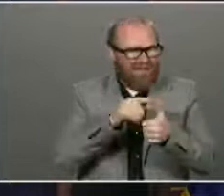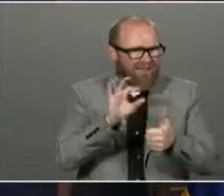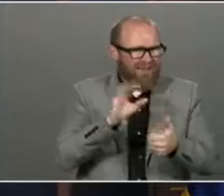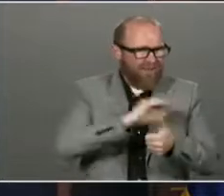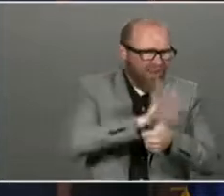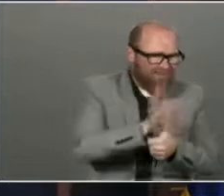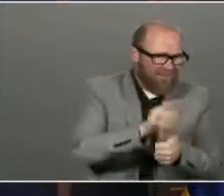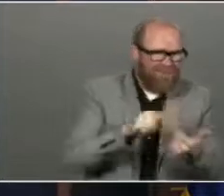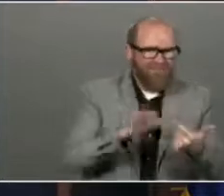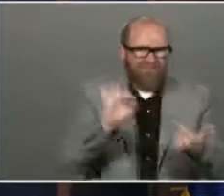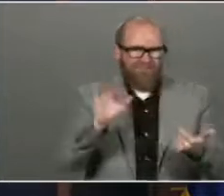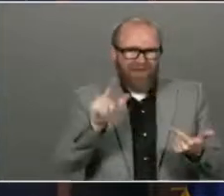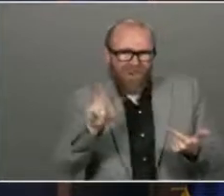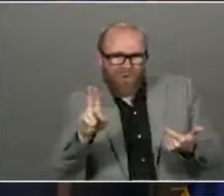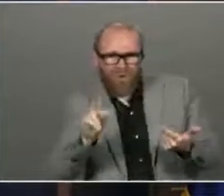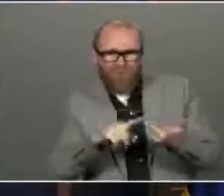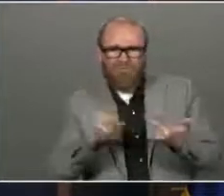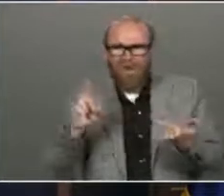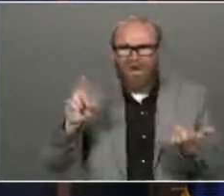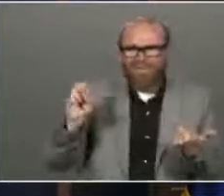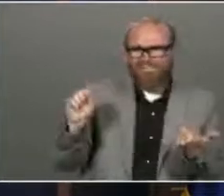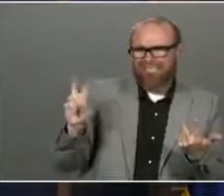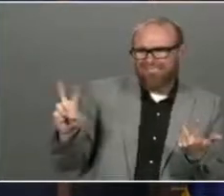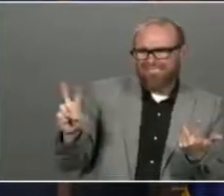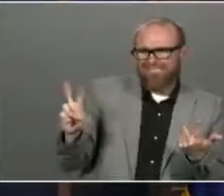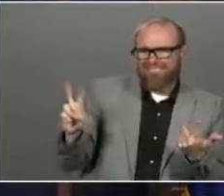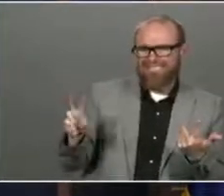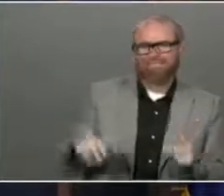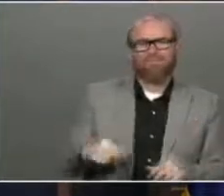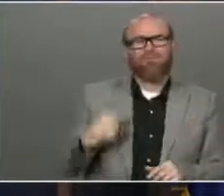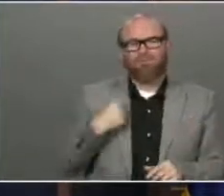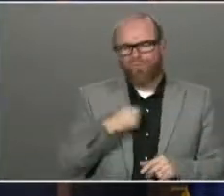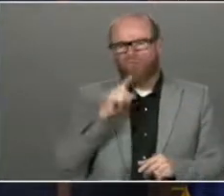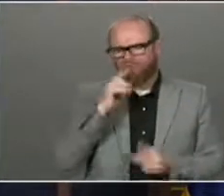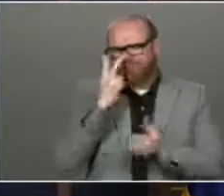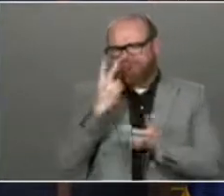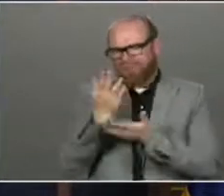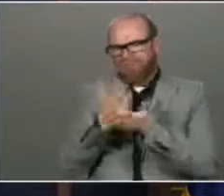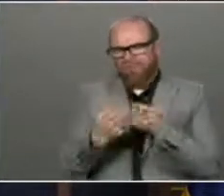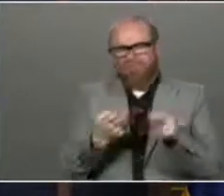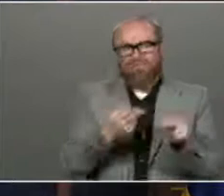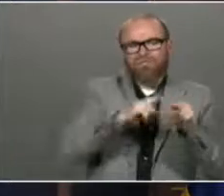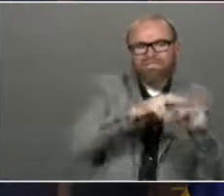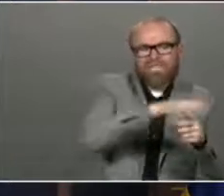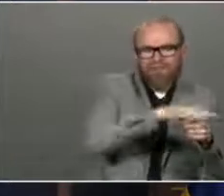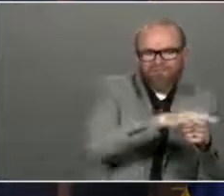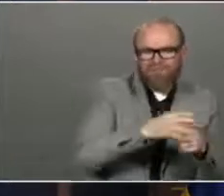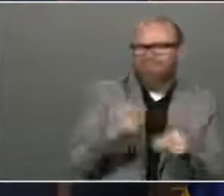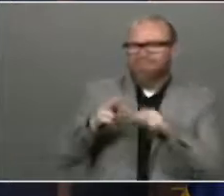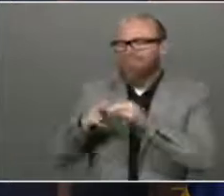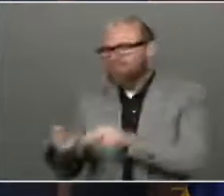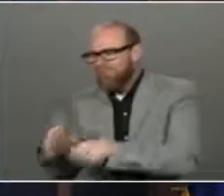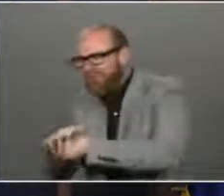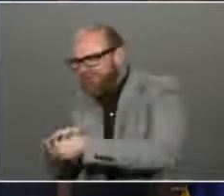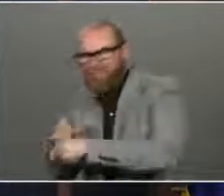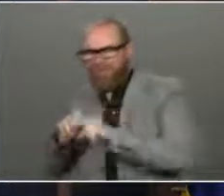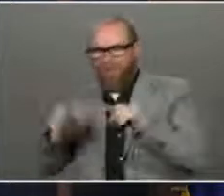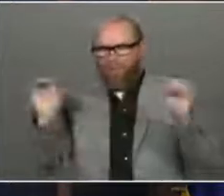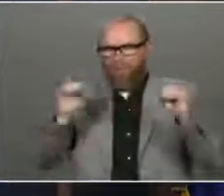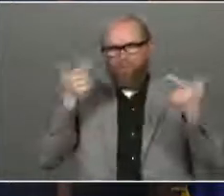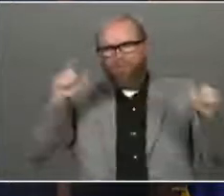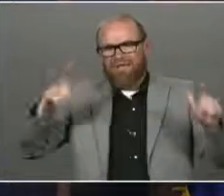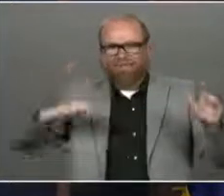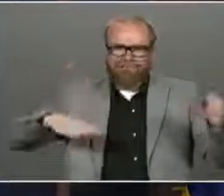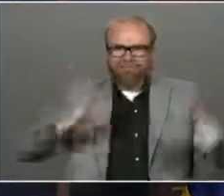And we're seeing small increases in some places, decreases in others, nothing that worries them. And when we talk about